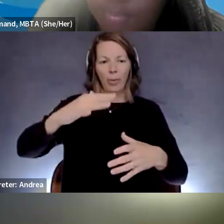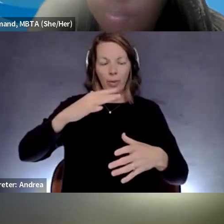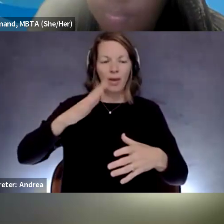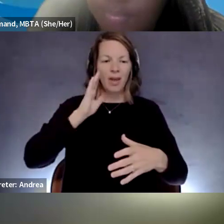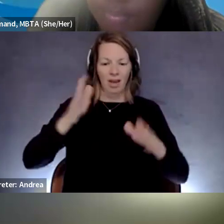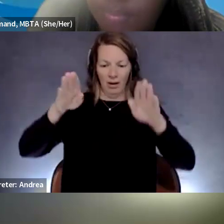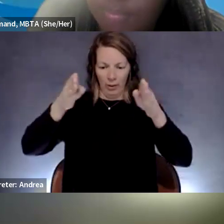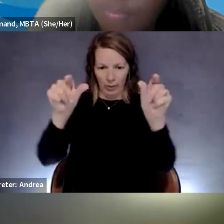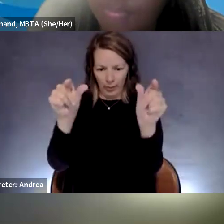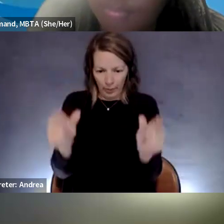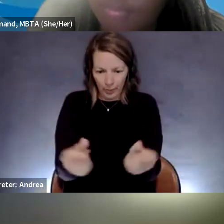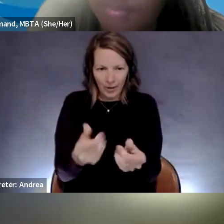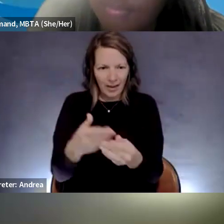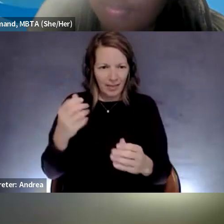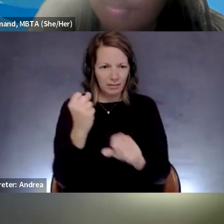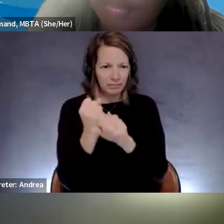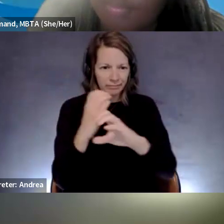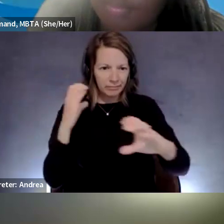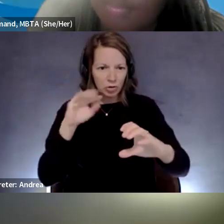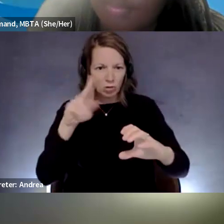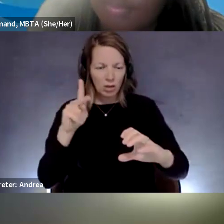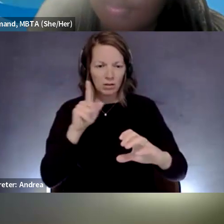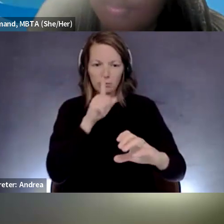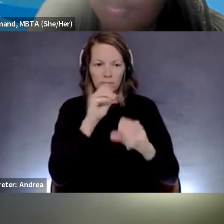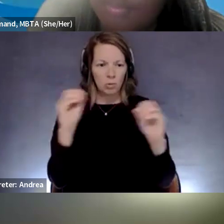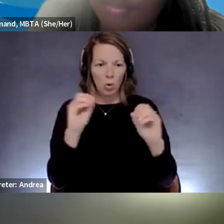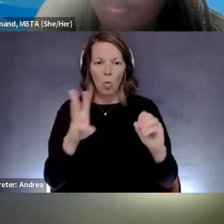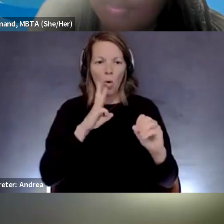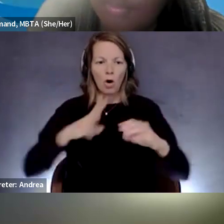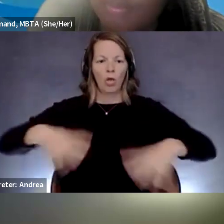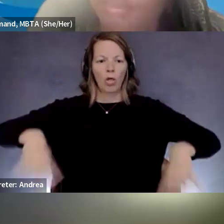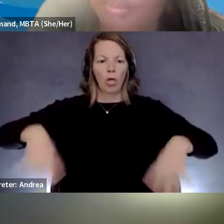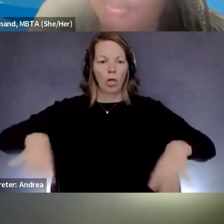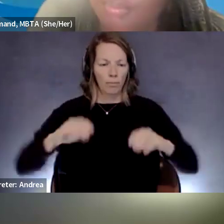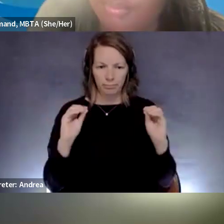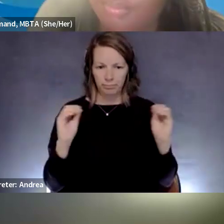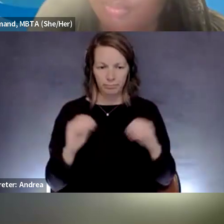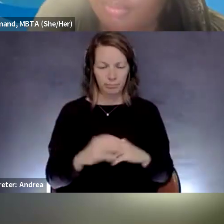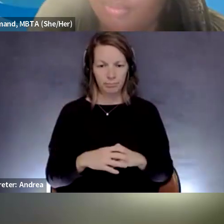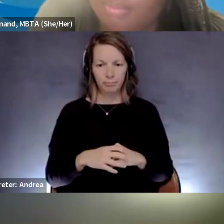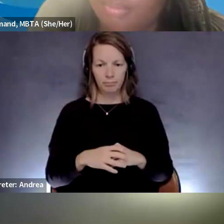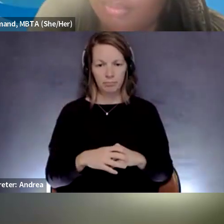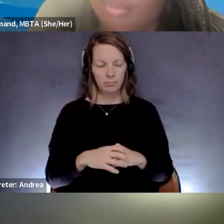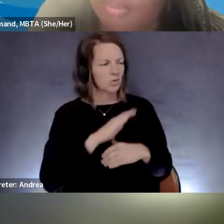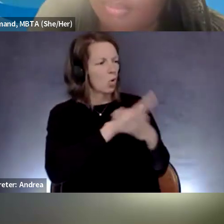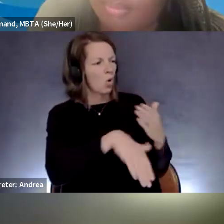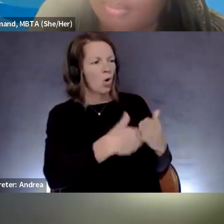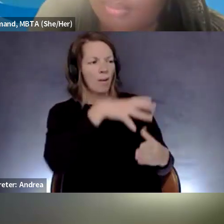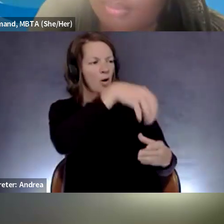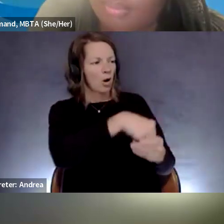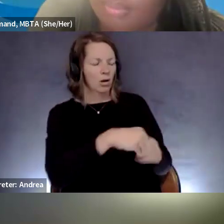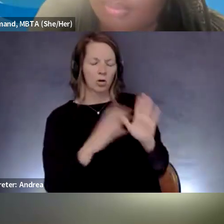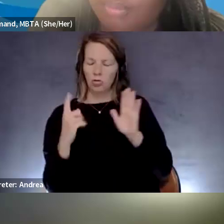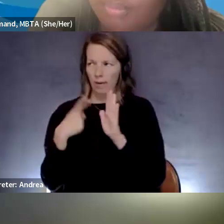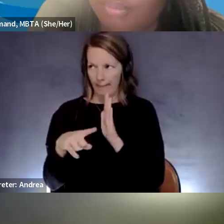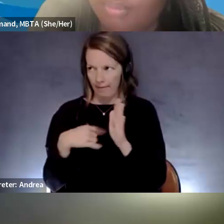aligned, to make sure that there's no water escaping kind of that excavated soil there. that's all part, Brian, correct me if I'm wrong,